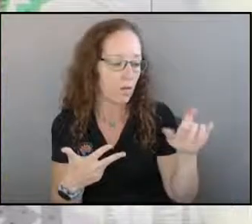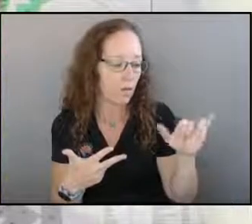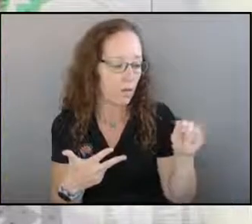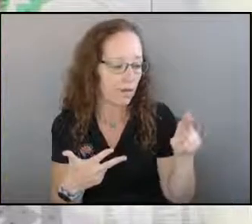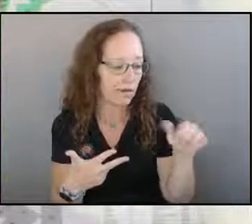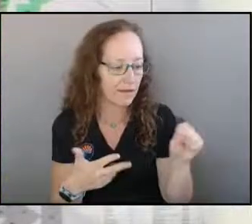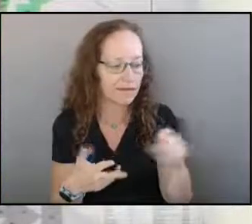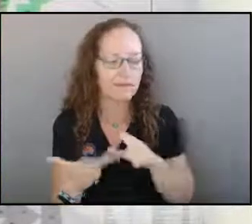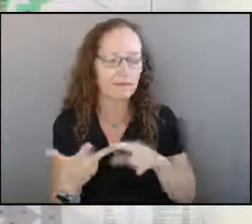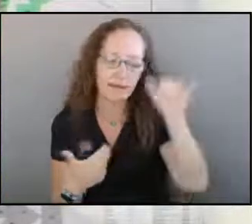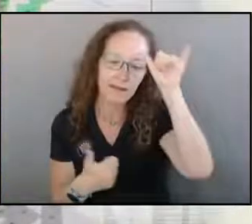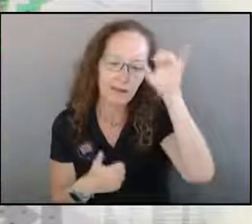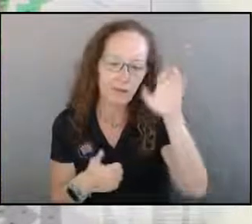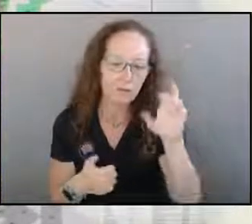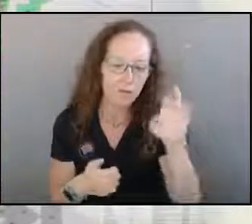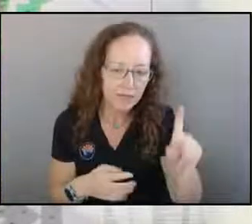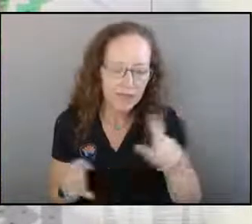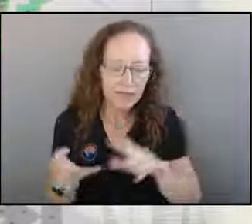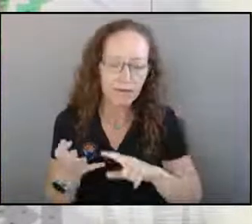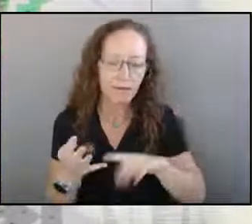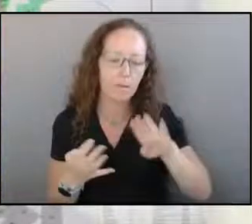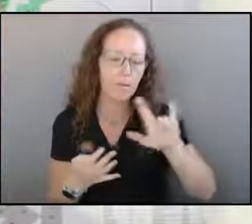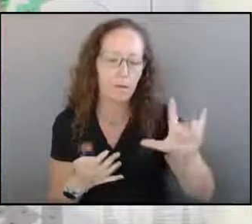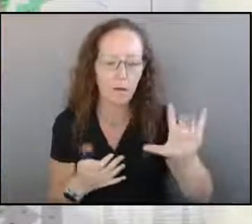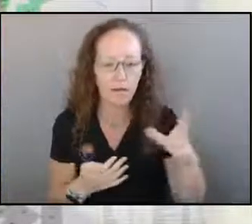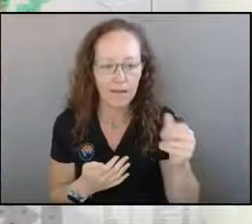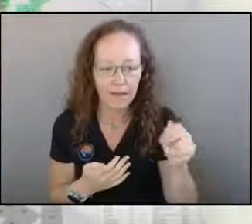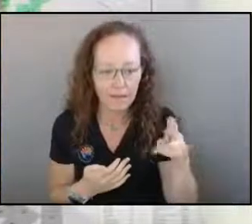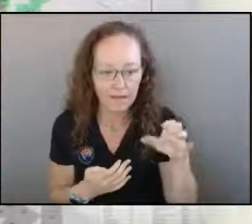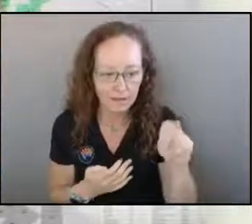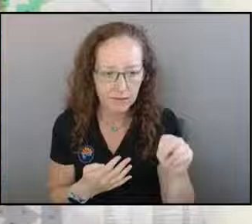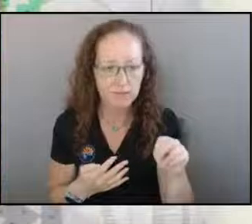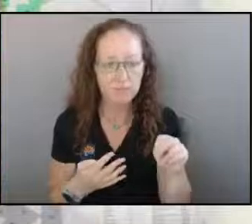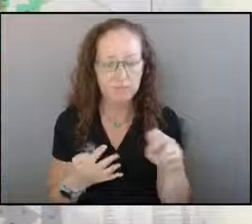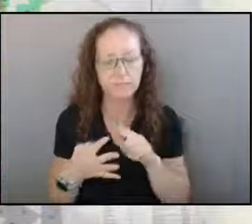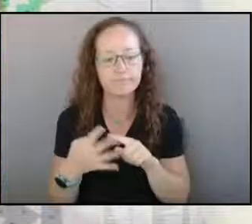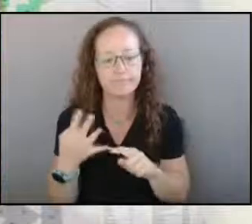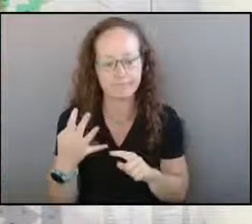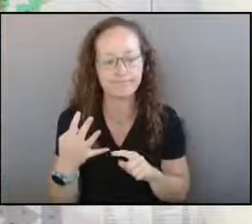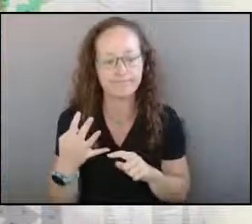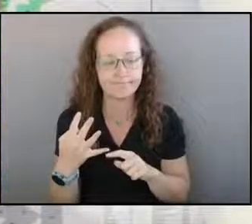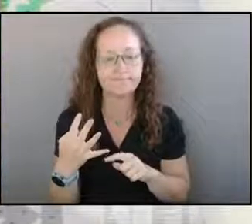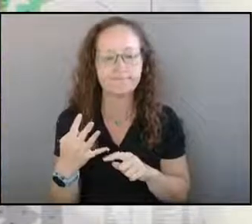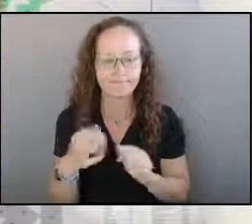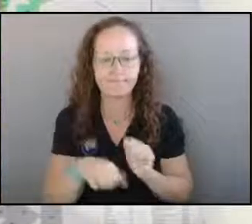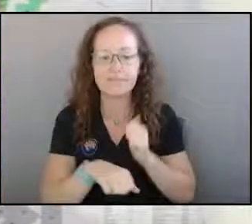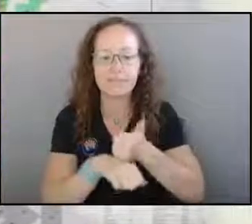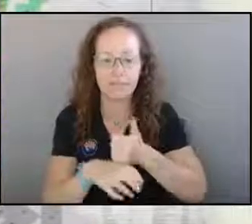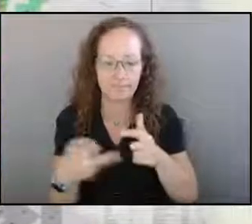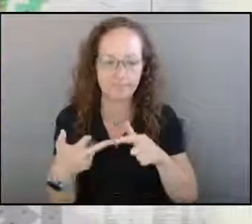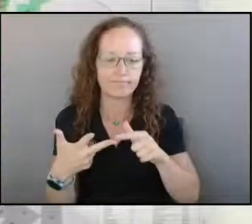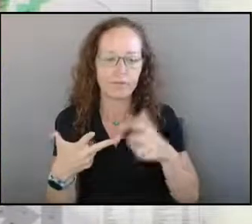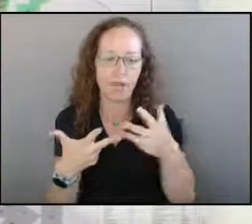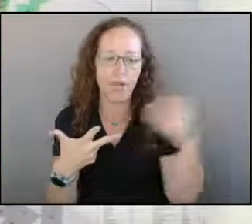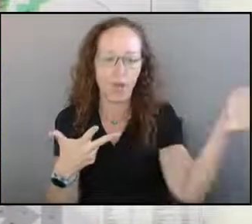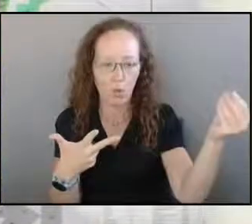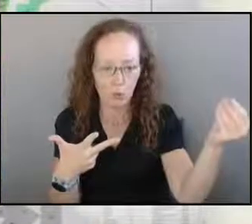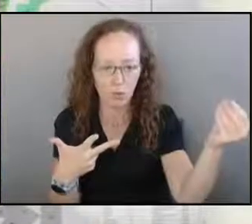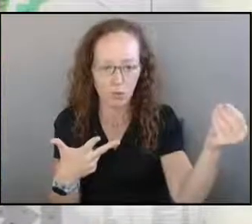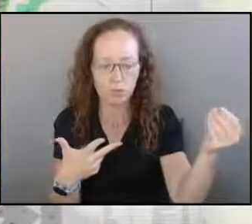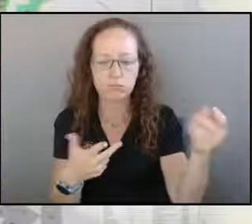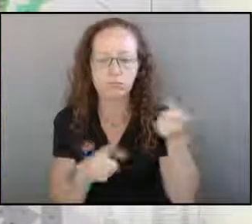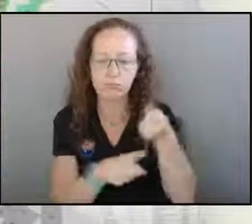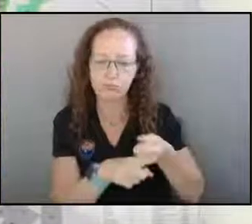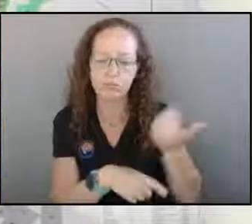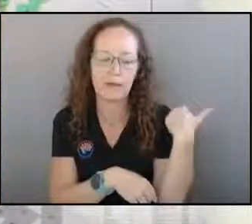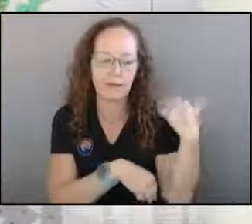Bull Canyon, as you know, we did go into go status yesterday evening with that, and we did get